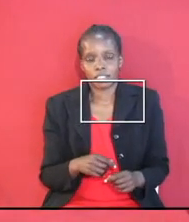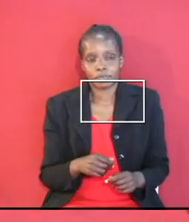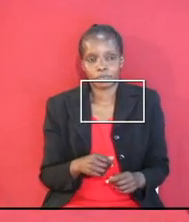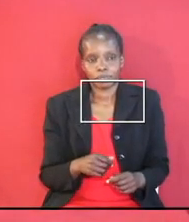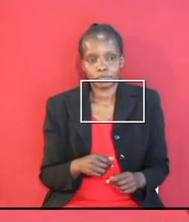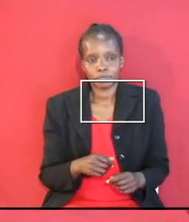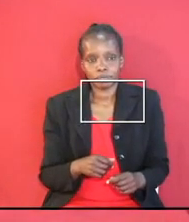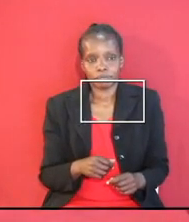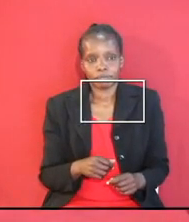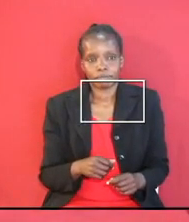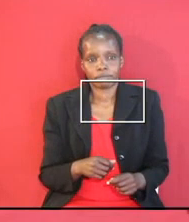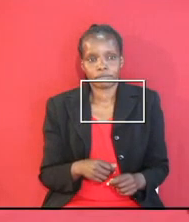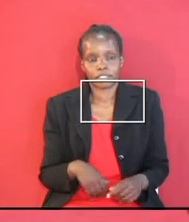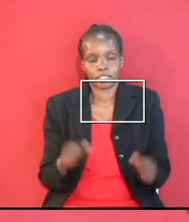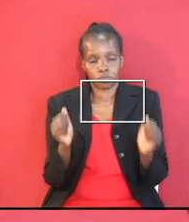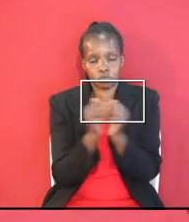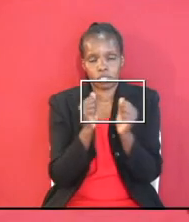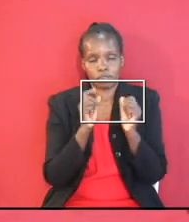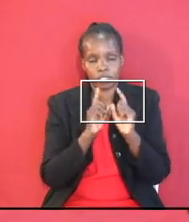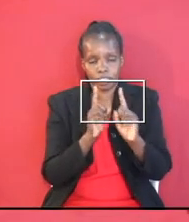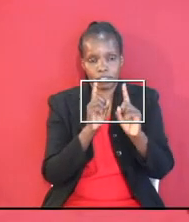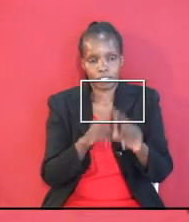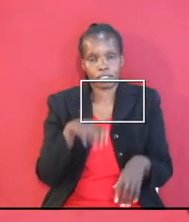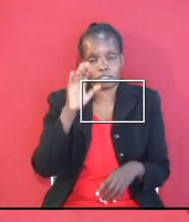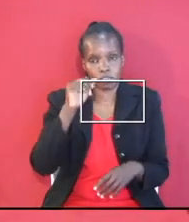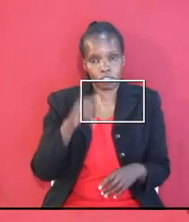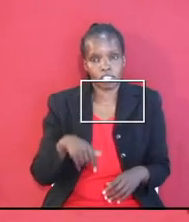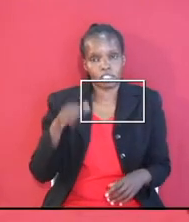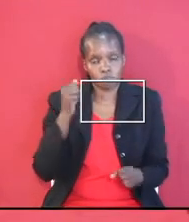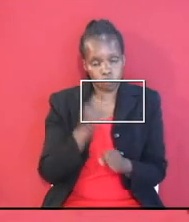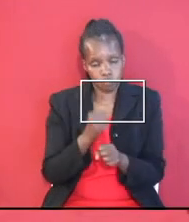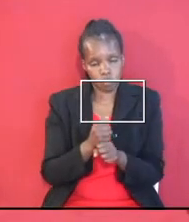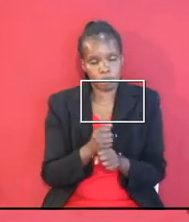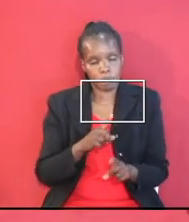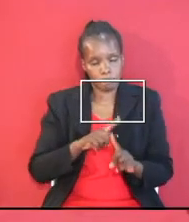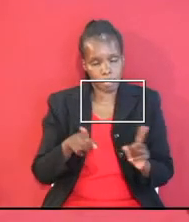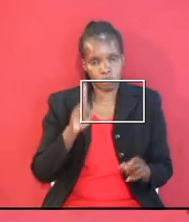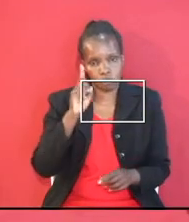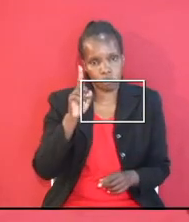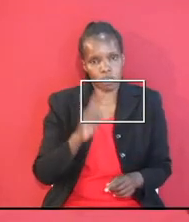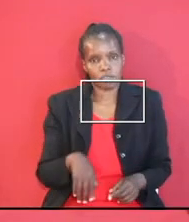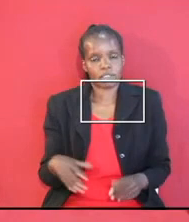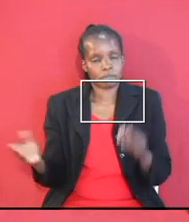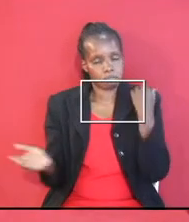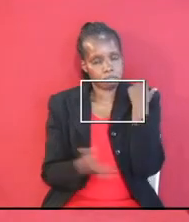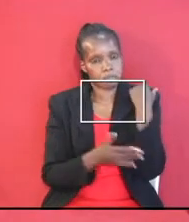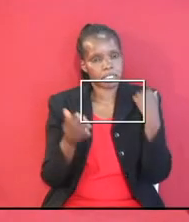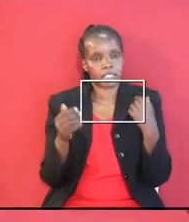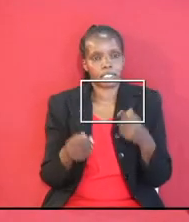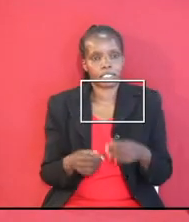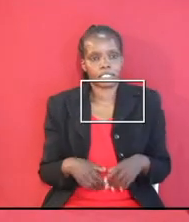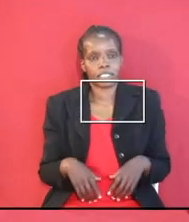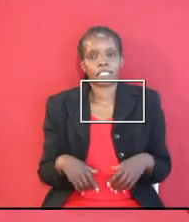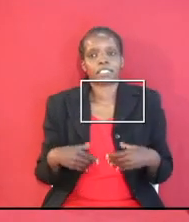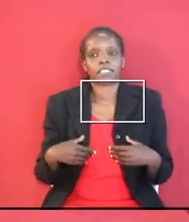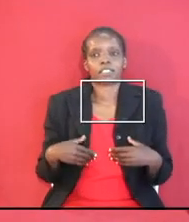were 12, yeah. They were 12 disciples. Yeah. They were called into the vineyard. But one of them was not called. One of them came